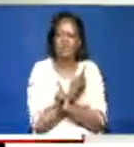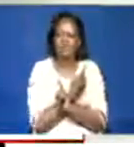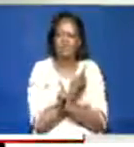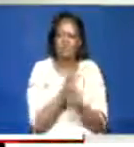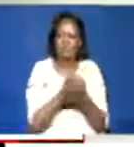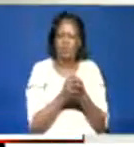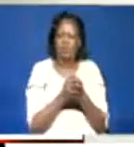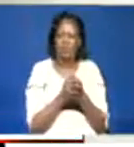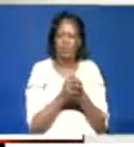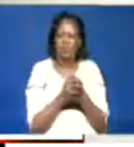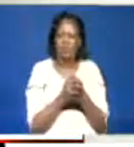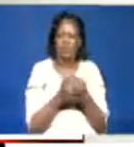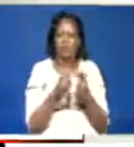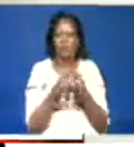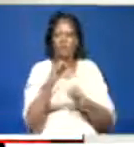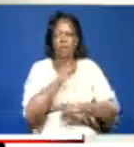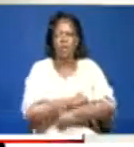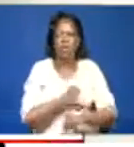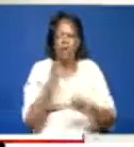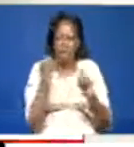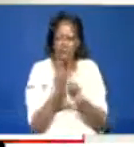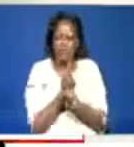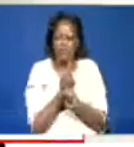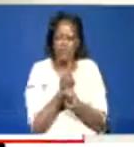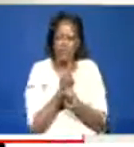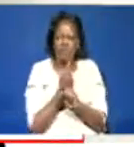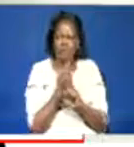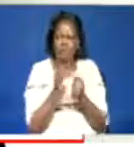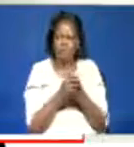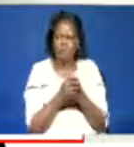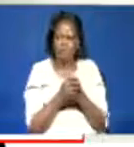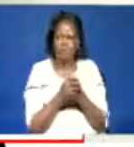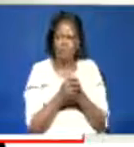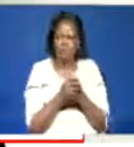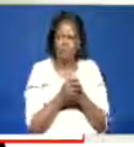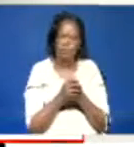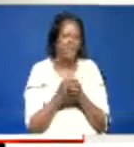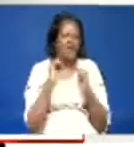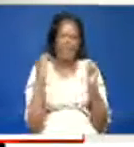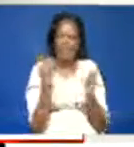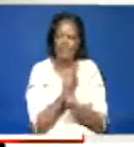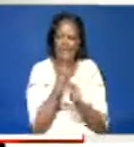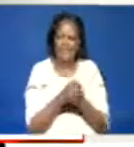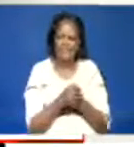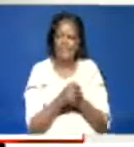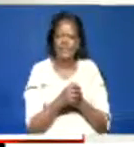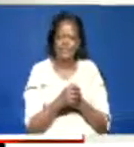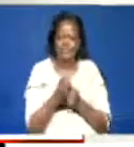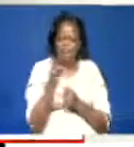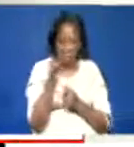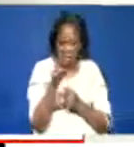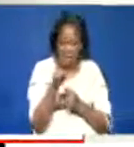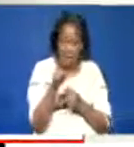there, double 1 kilo, 2 kilos, and you're invisible. This is different. This one, you are